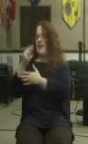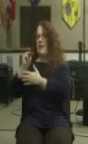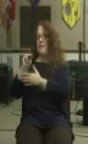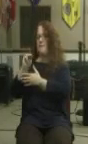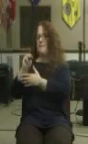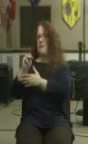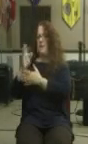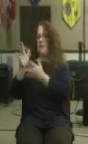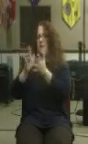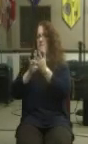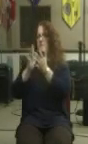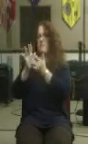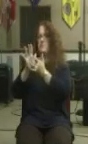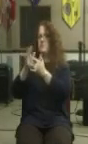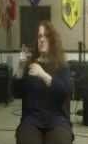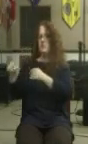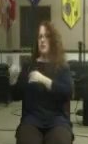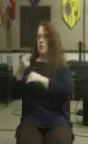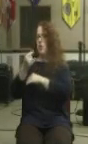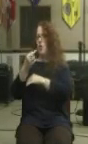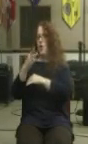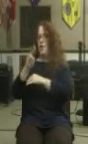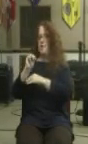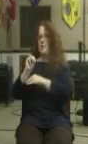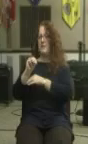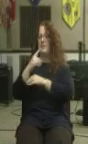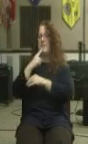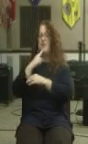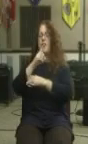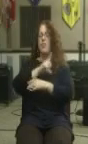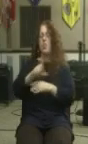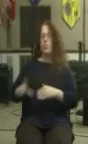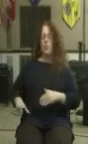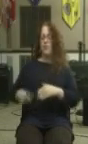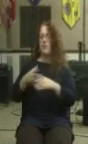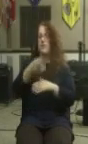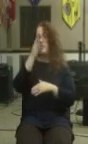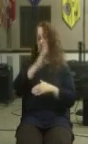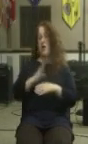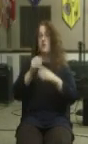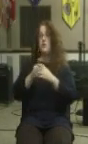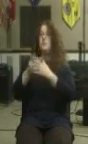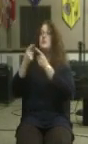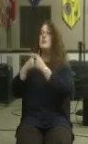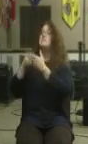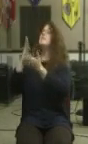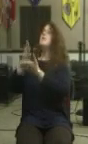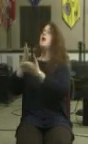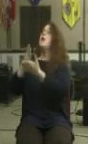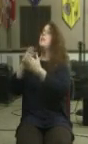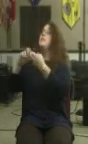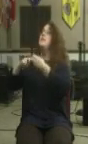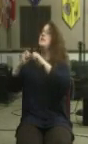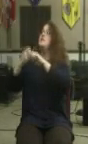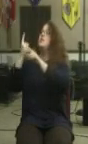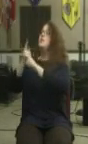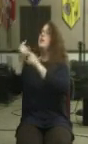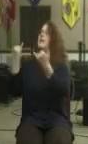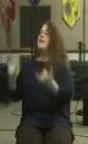at the hem. Lord God, you can stop this issue right